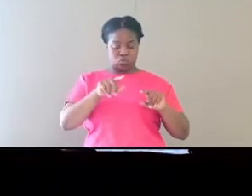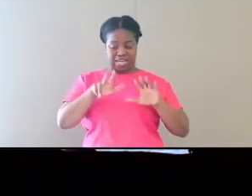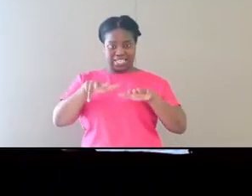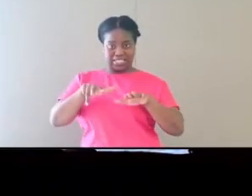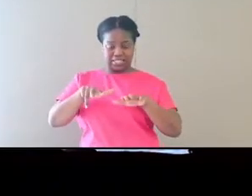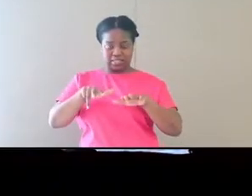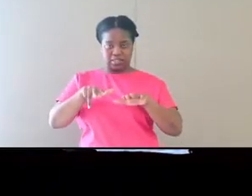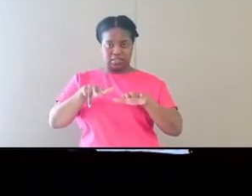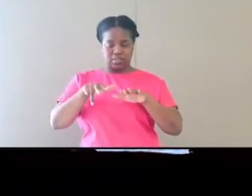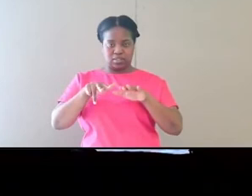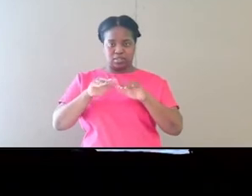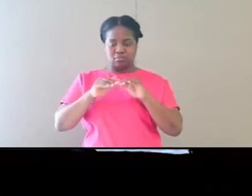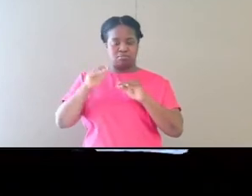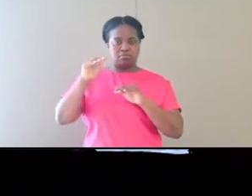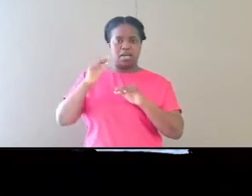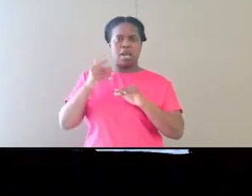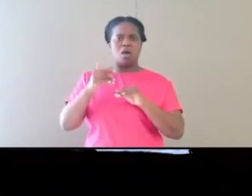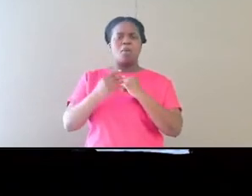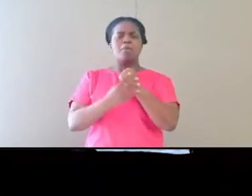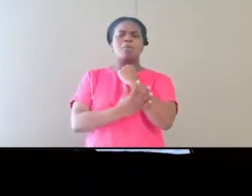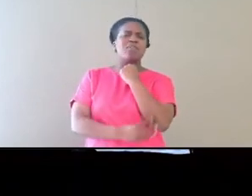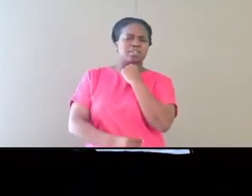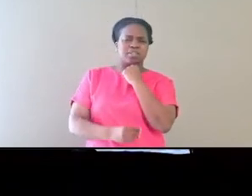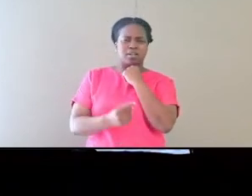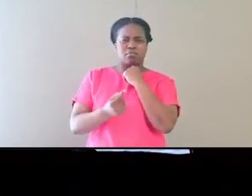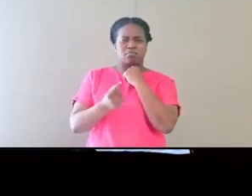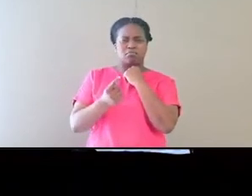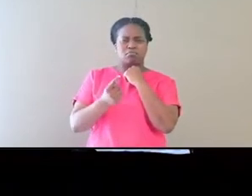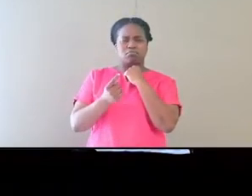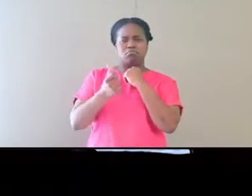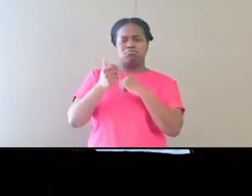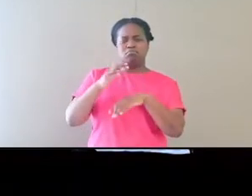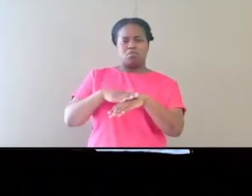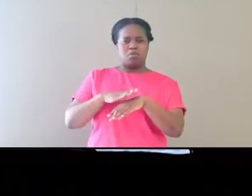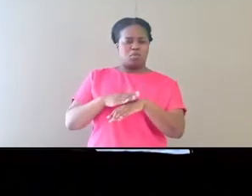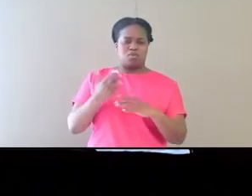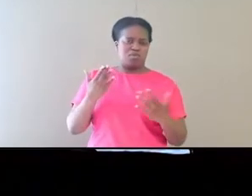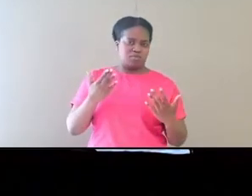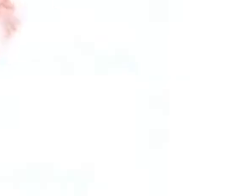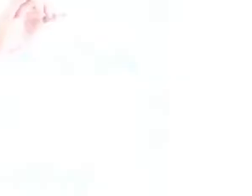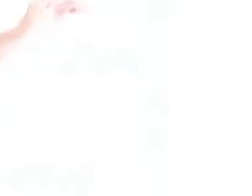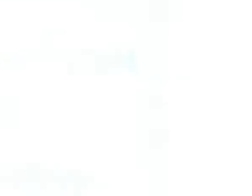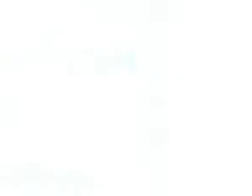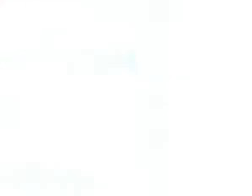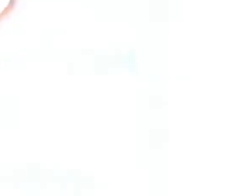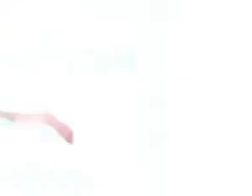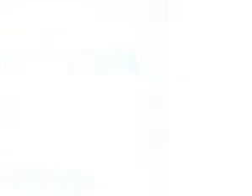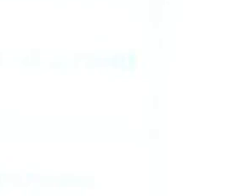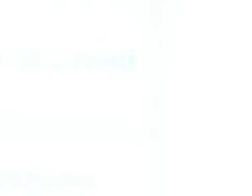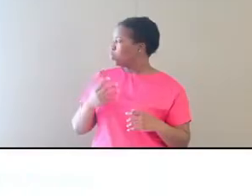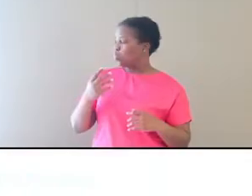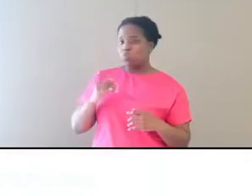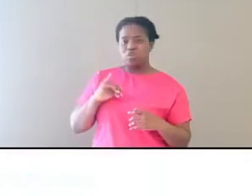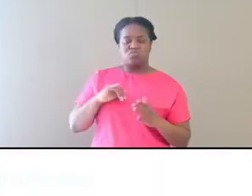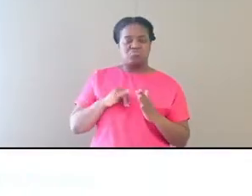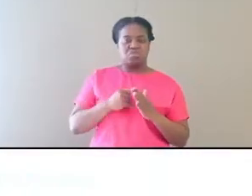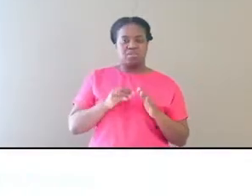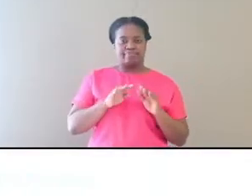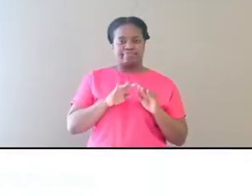And we're not reducing poverty anymore. So at this point, we're not having progressive realisation anymore. We're just maintaining.